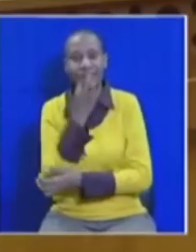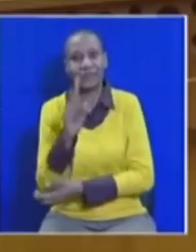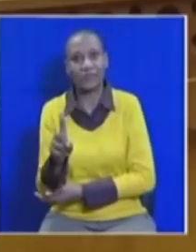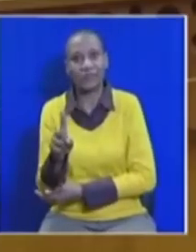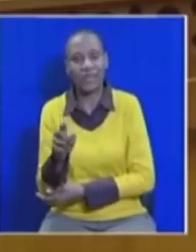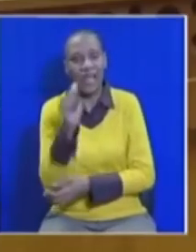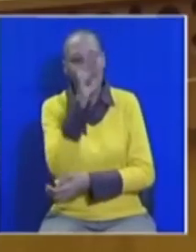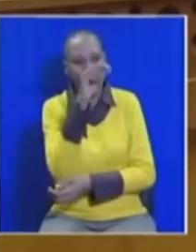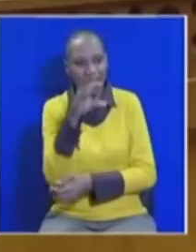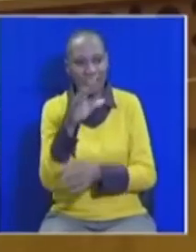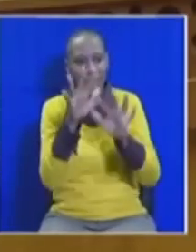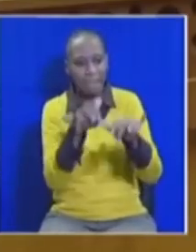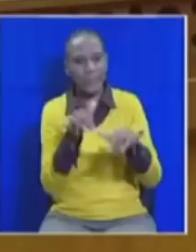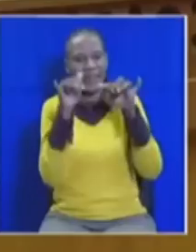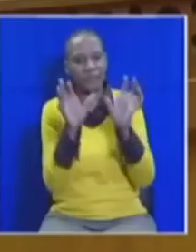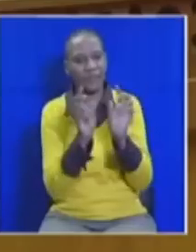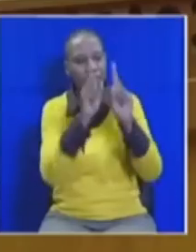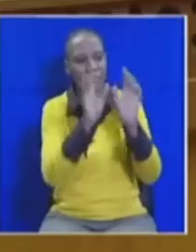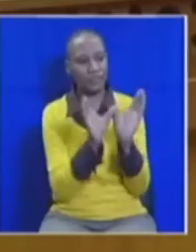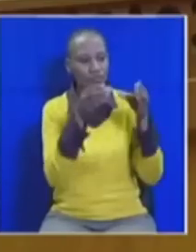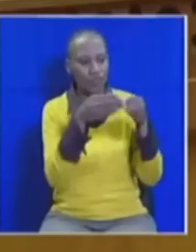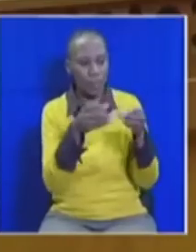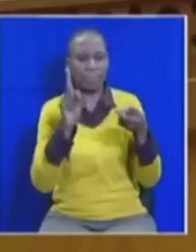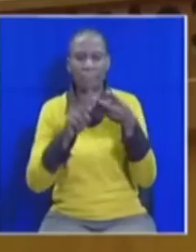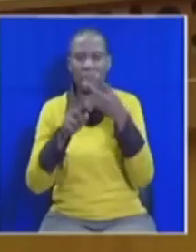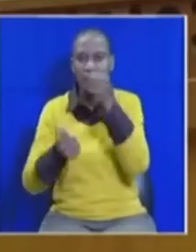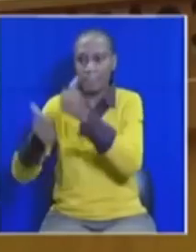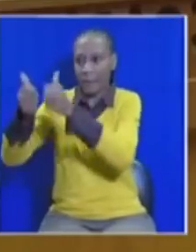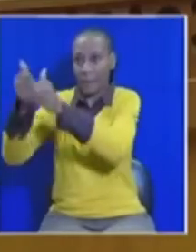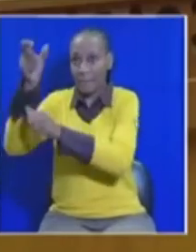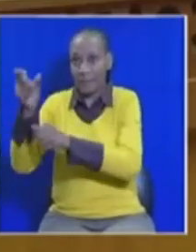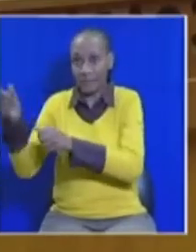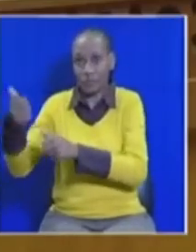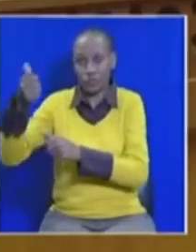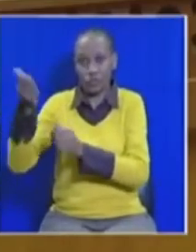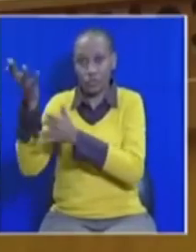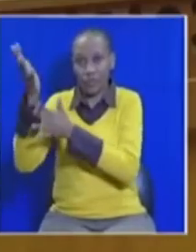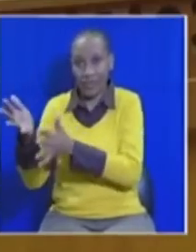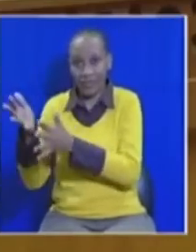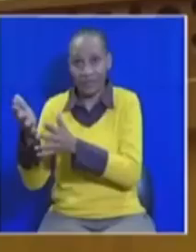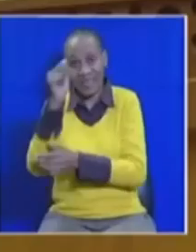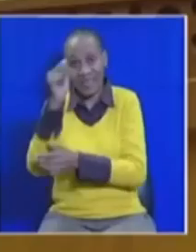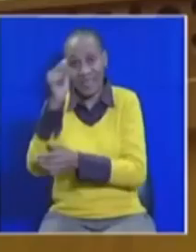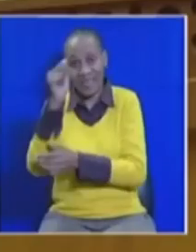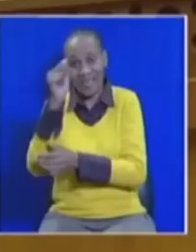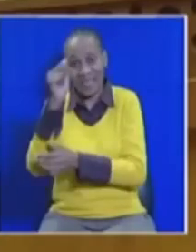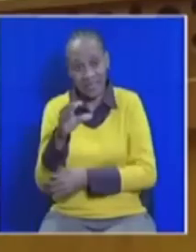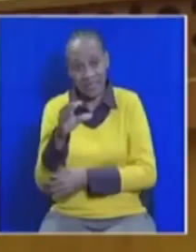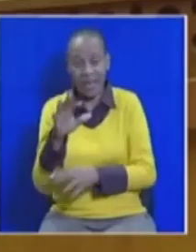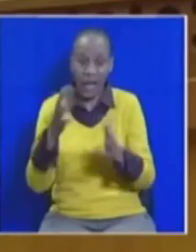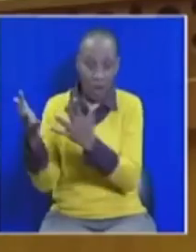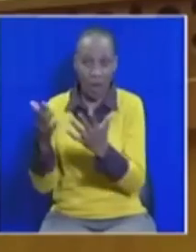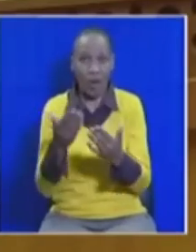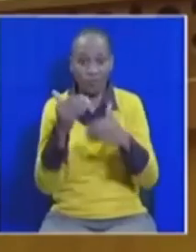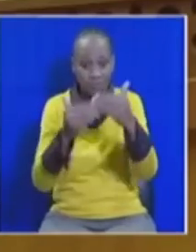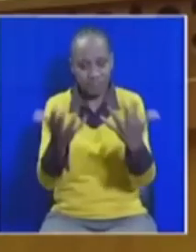of the ANC Parliamentary Caucus and the presiding officers. So we are under no illusions as to which way